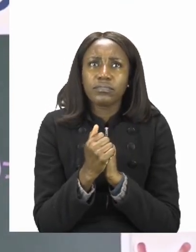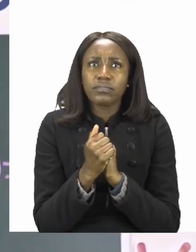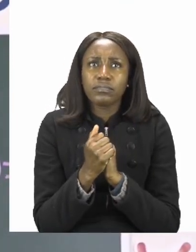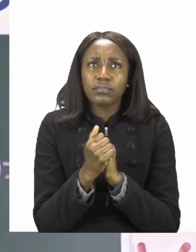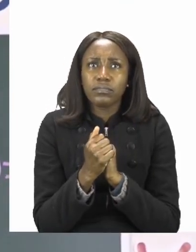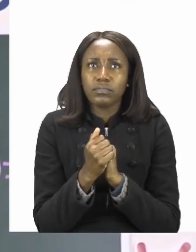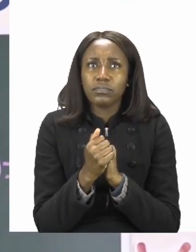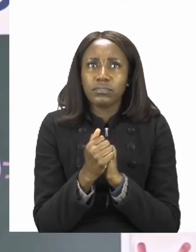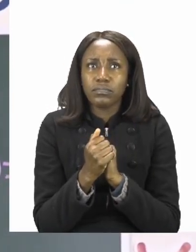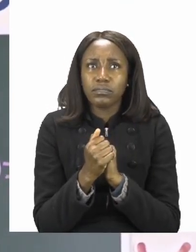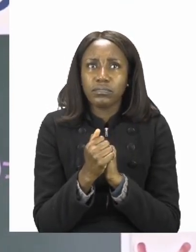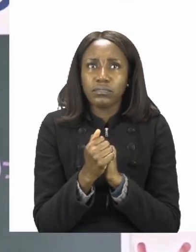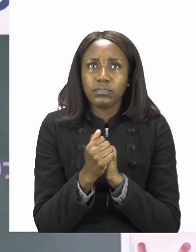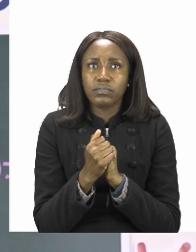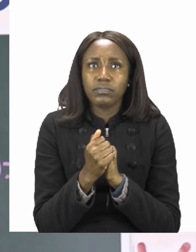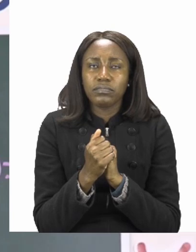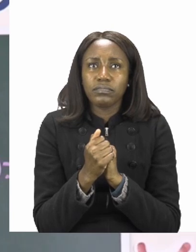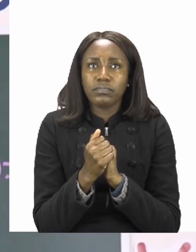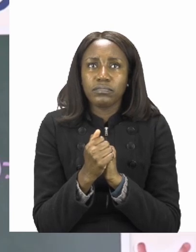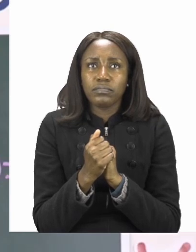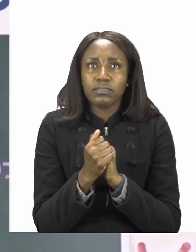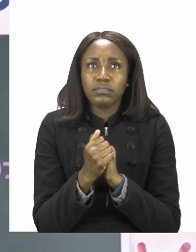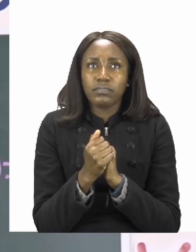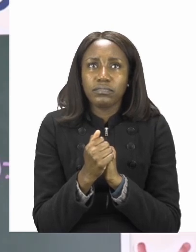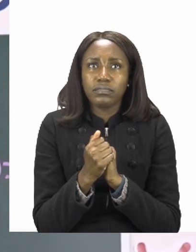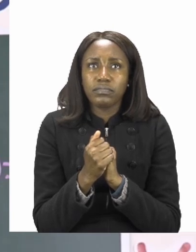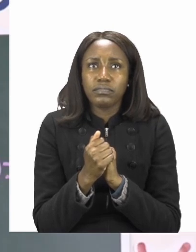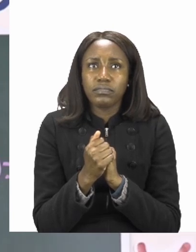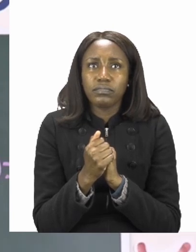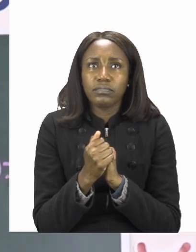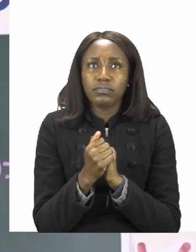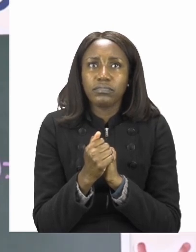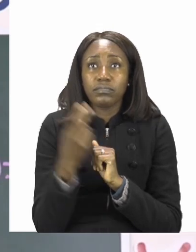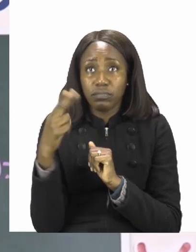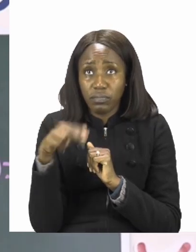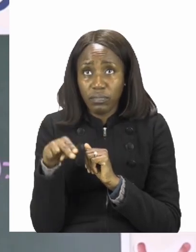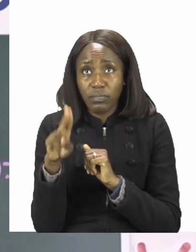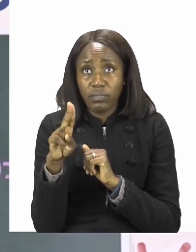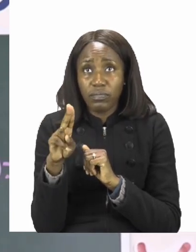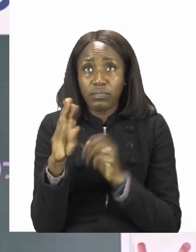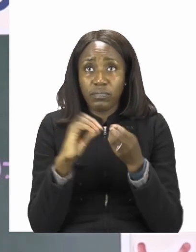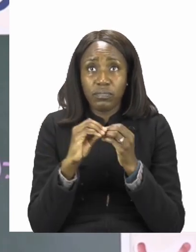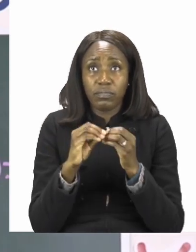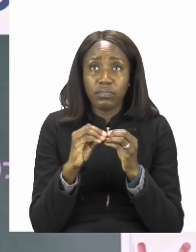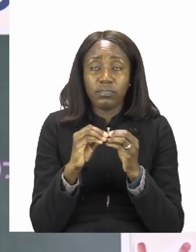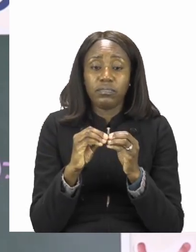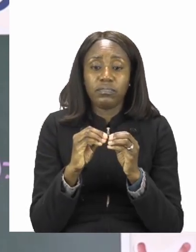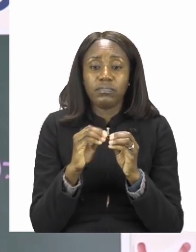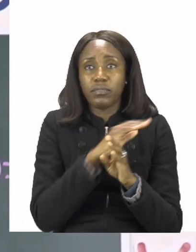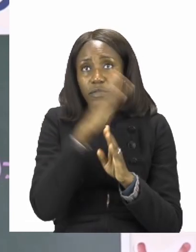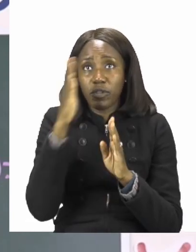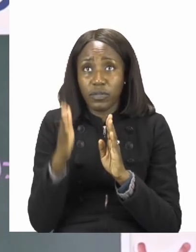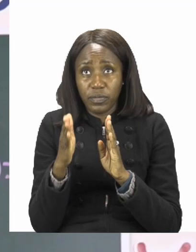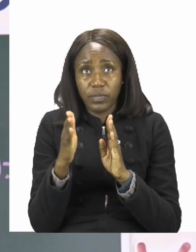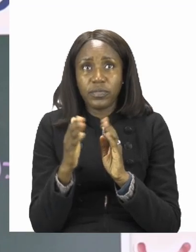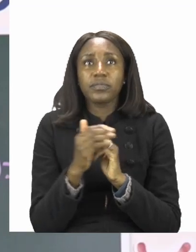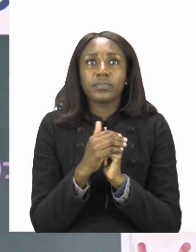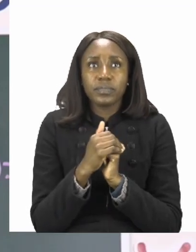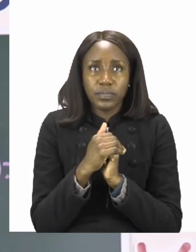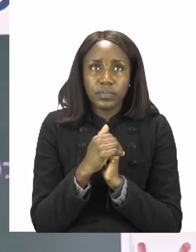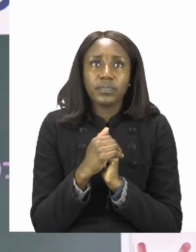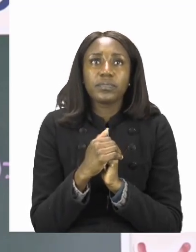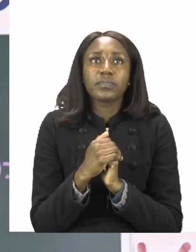that we see for each of them is the unit. This way, we will not get confused when it's time